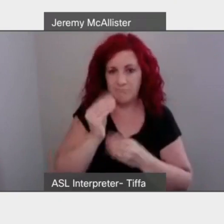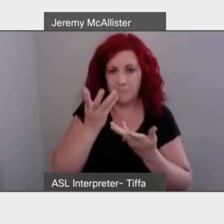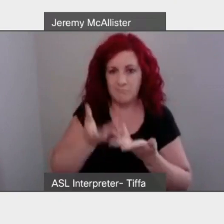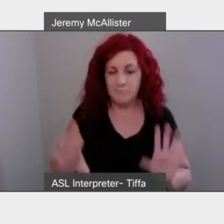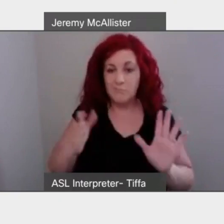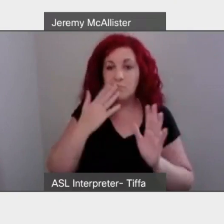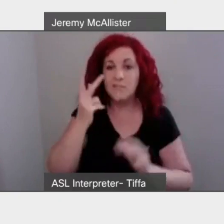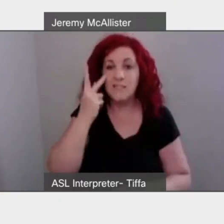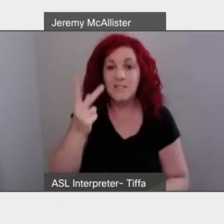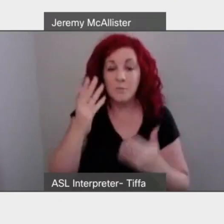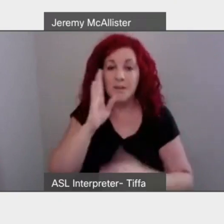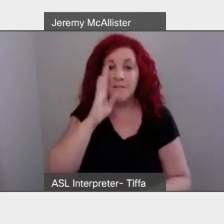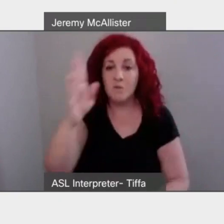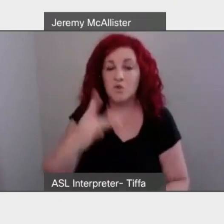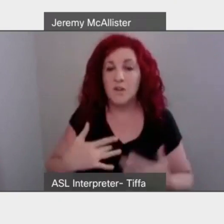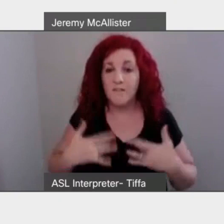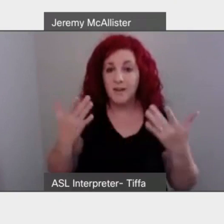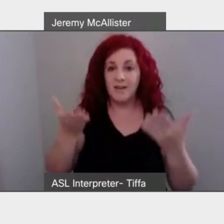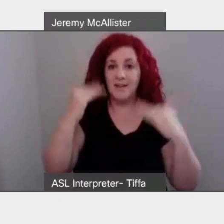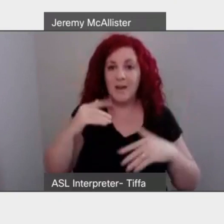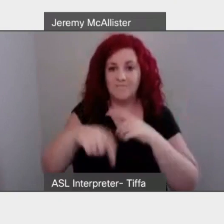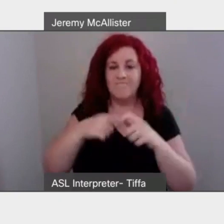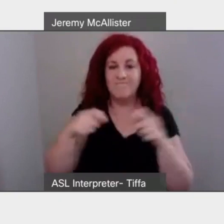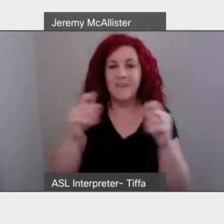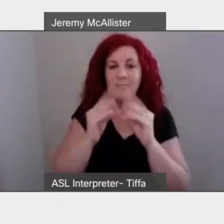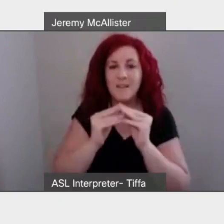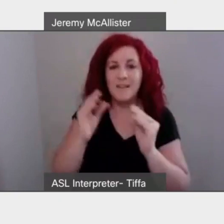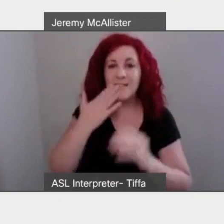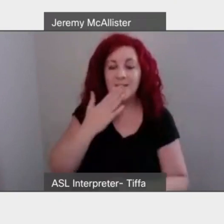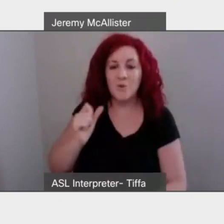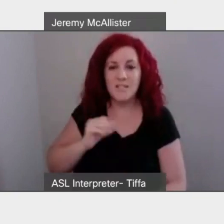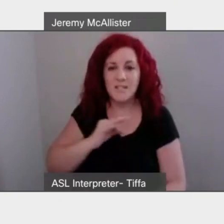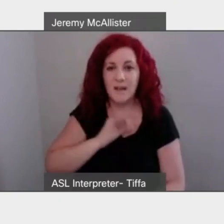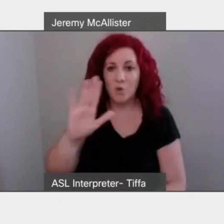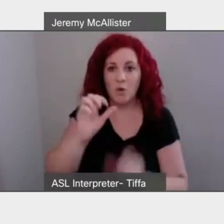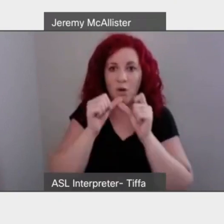at one of the future events, and we will now adjourn the meeting. And thank you, staff, for